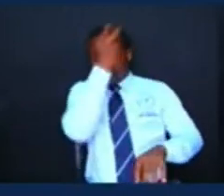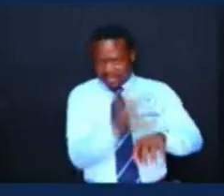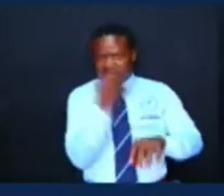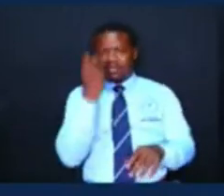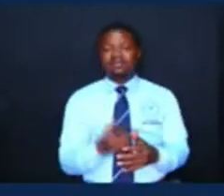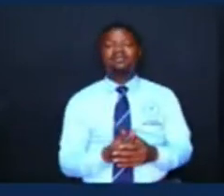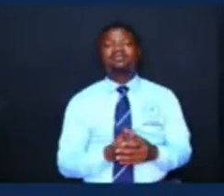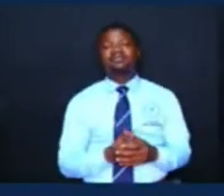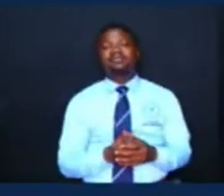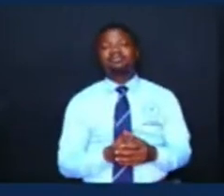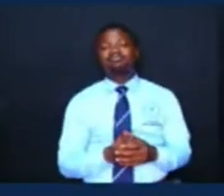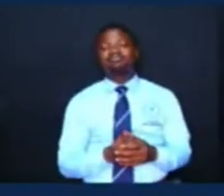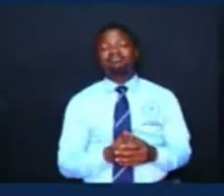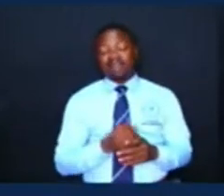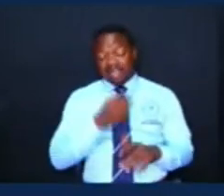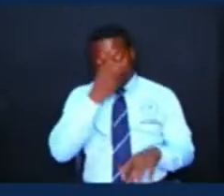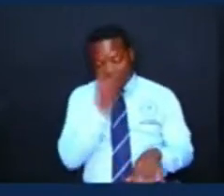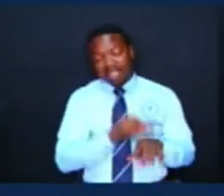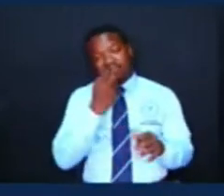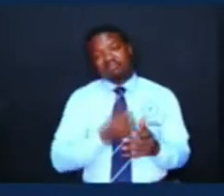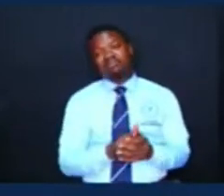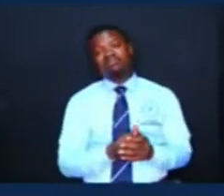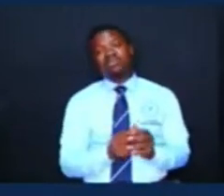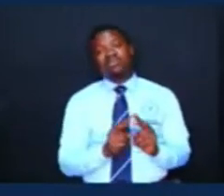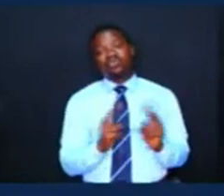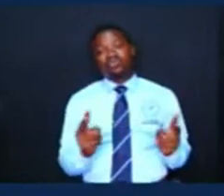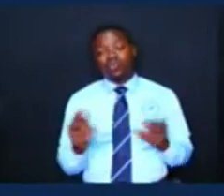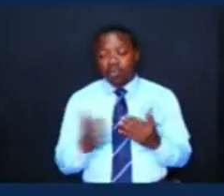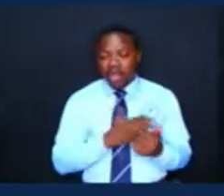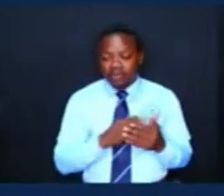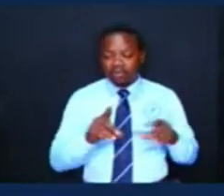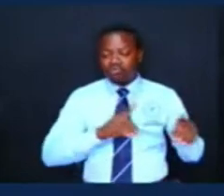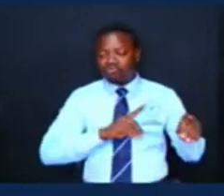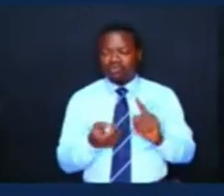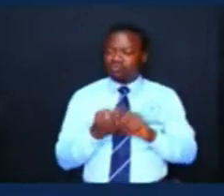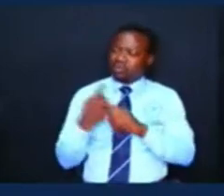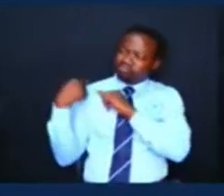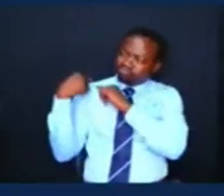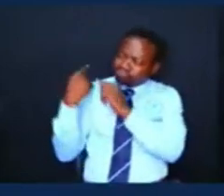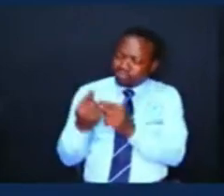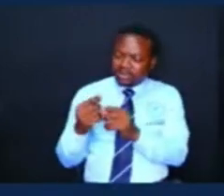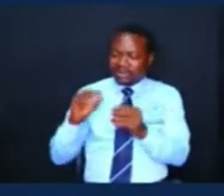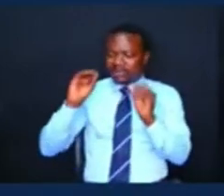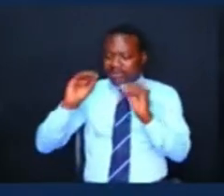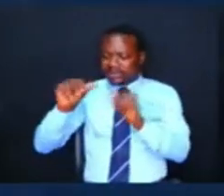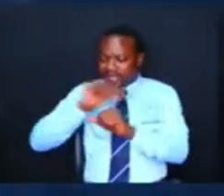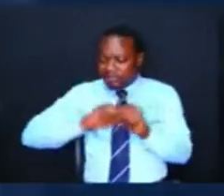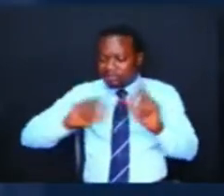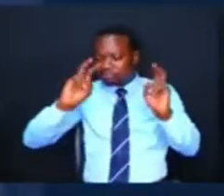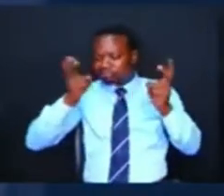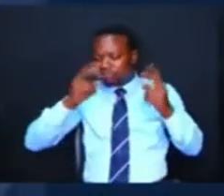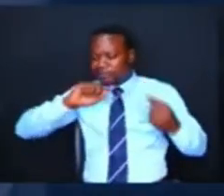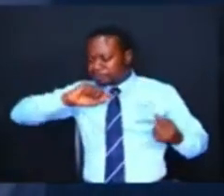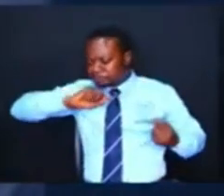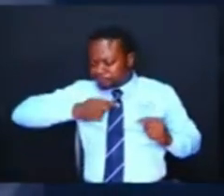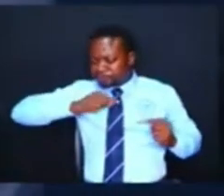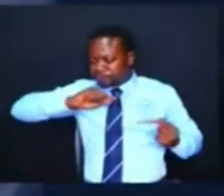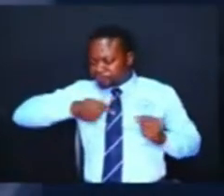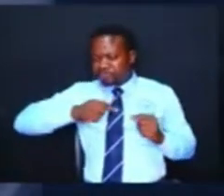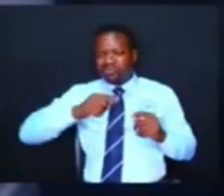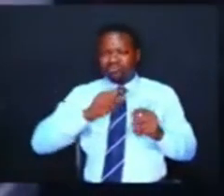approach. So all that we have been doing through the teaching on bitterness is to make you